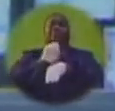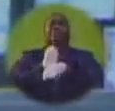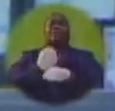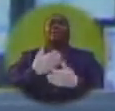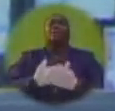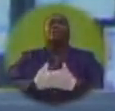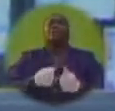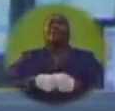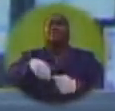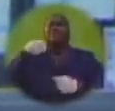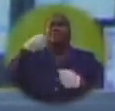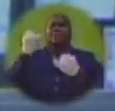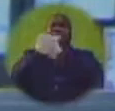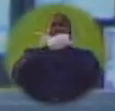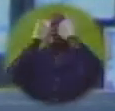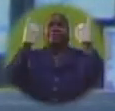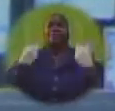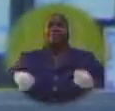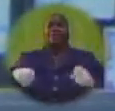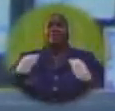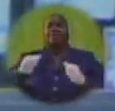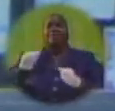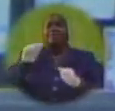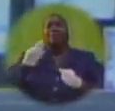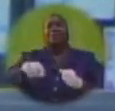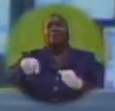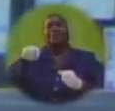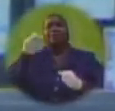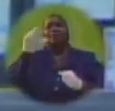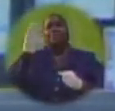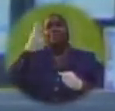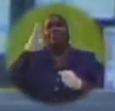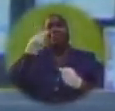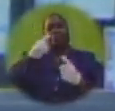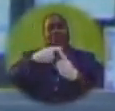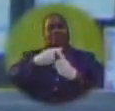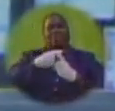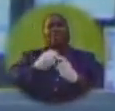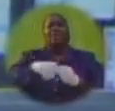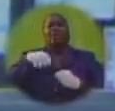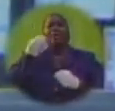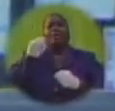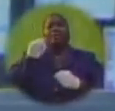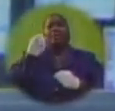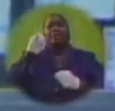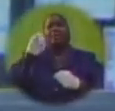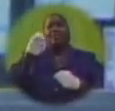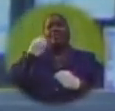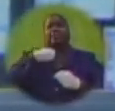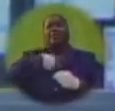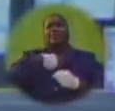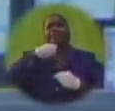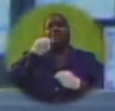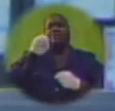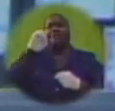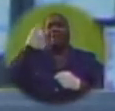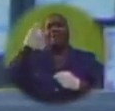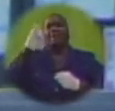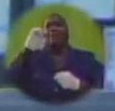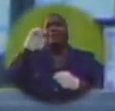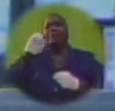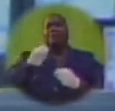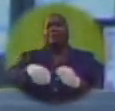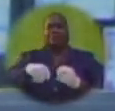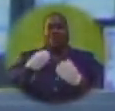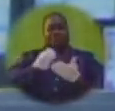and Independence Avenue will take an estimated 14 months. State Insurance Corporation held a ceremonial groundbreaking for